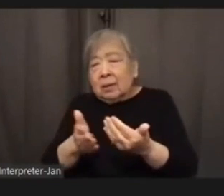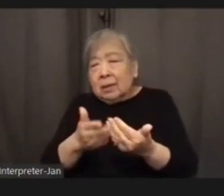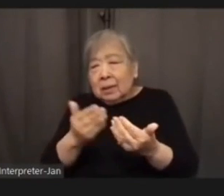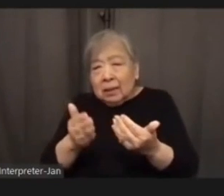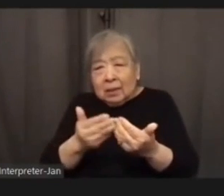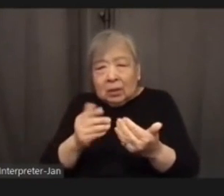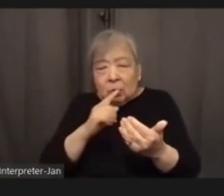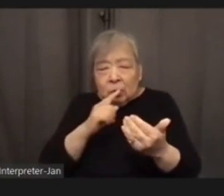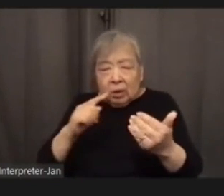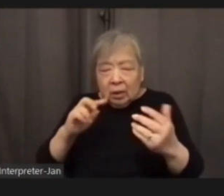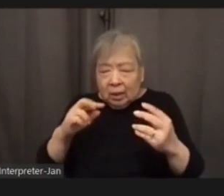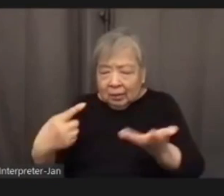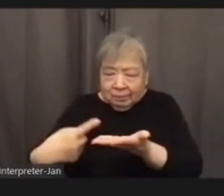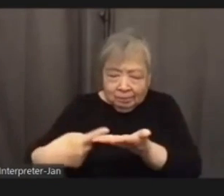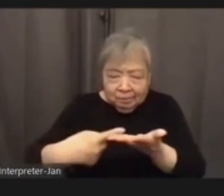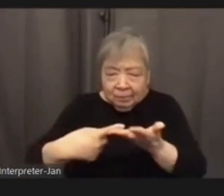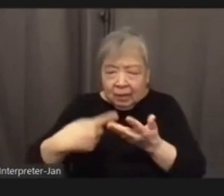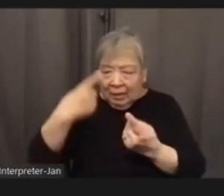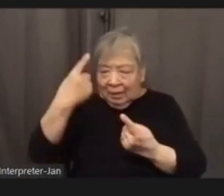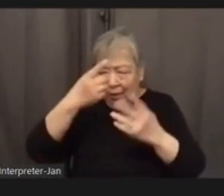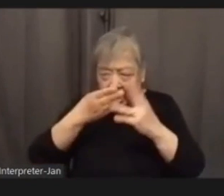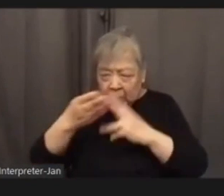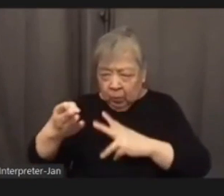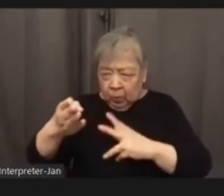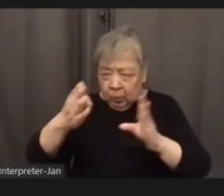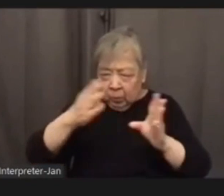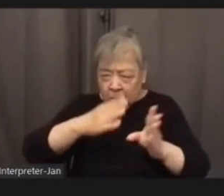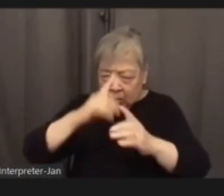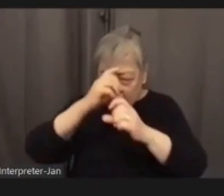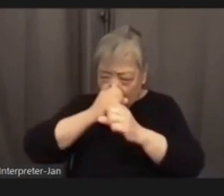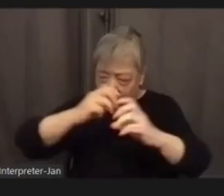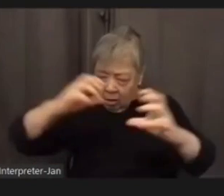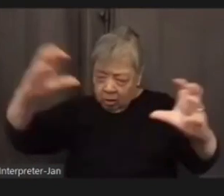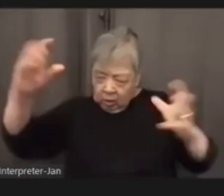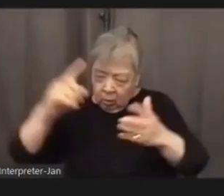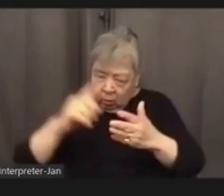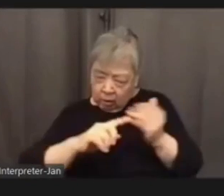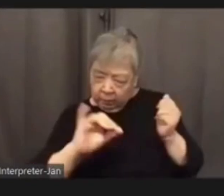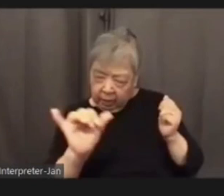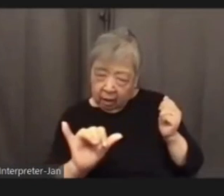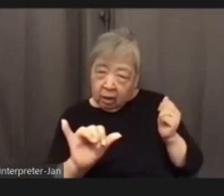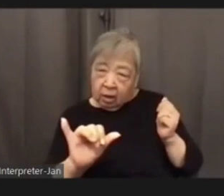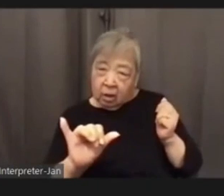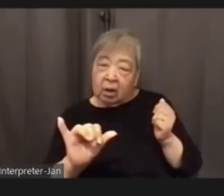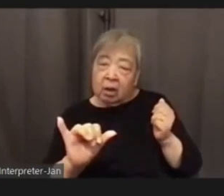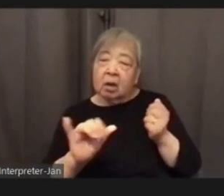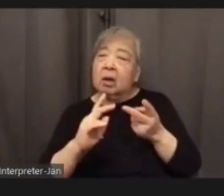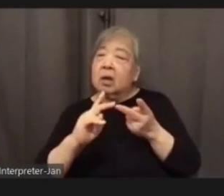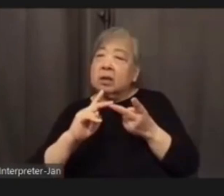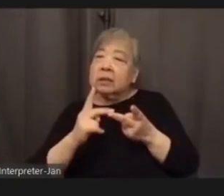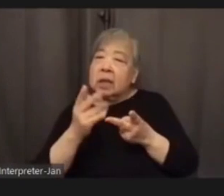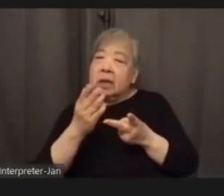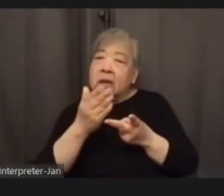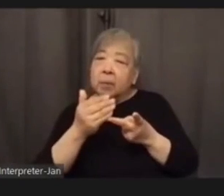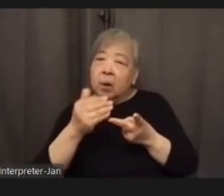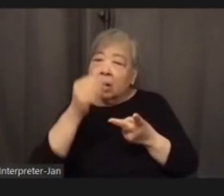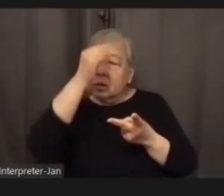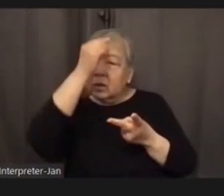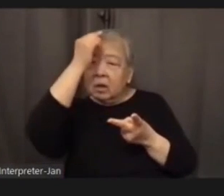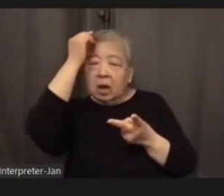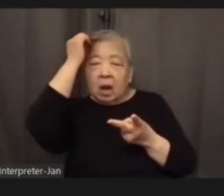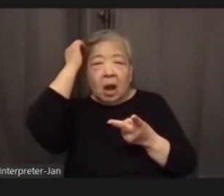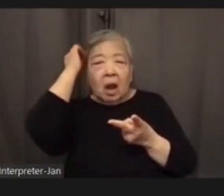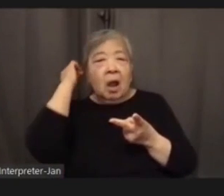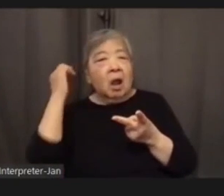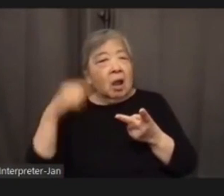to really think through what this was gonna be like. And then the second piece is, you know, within a space like this,